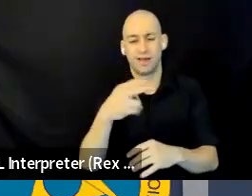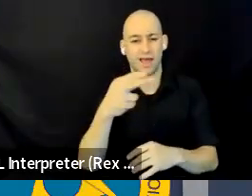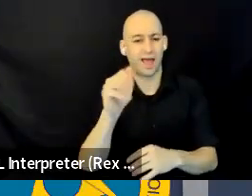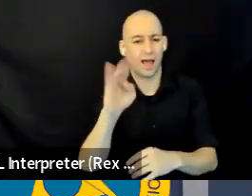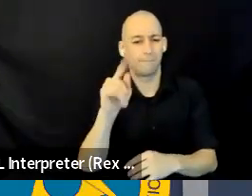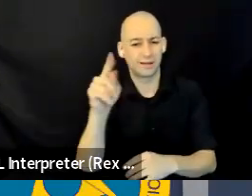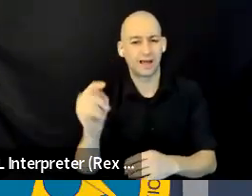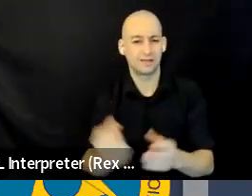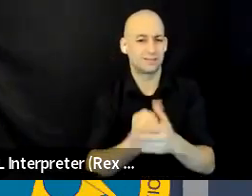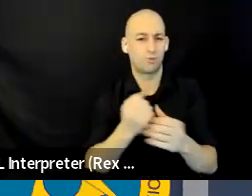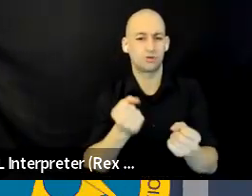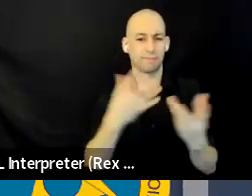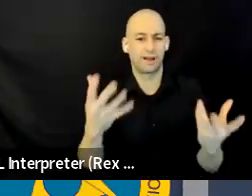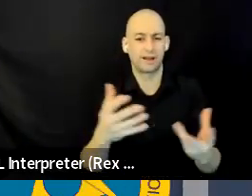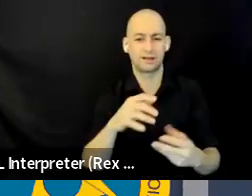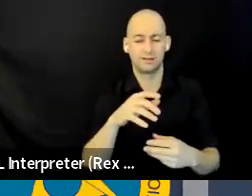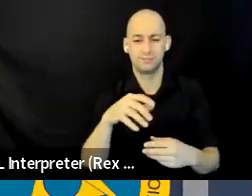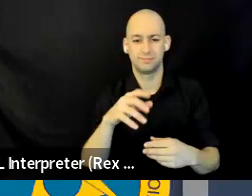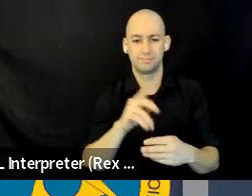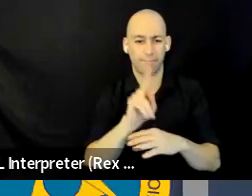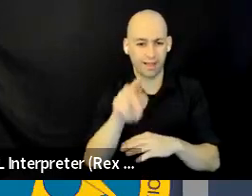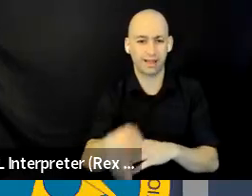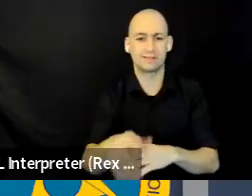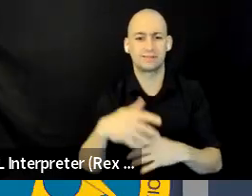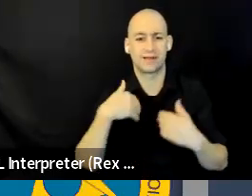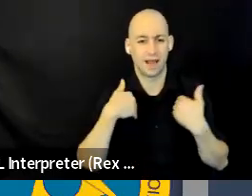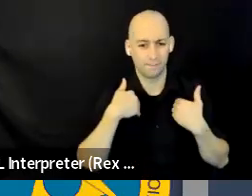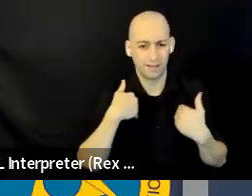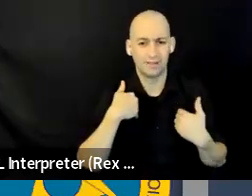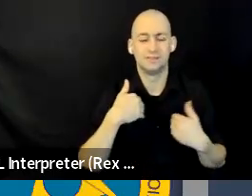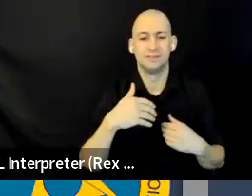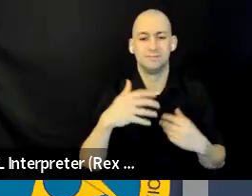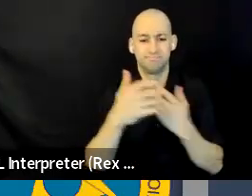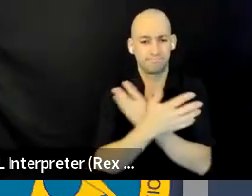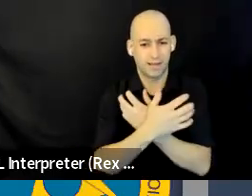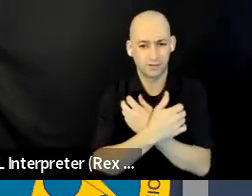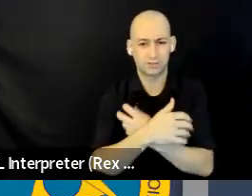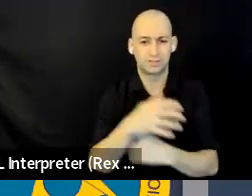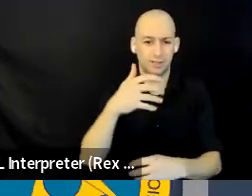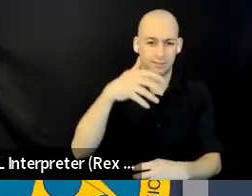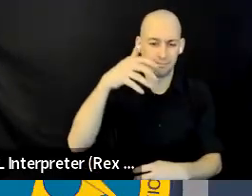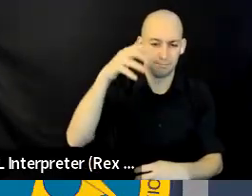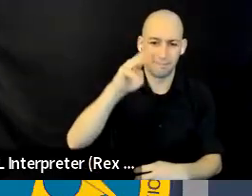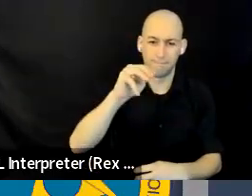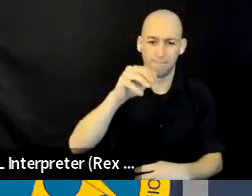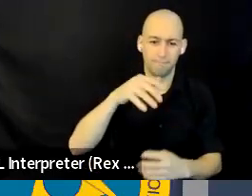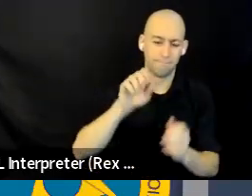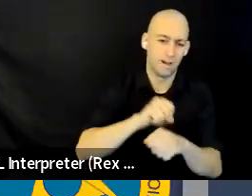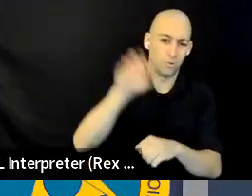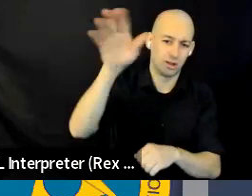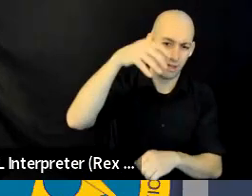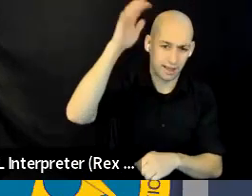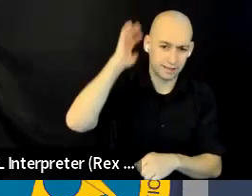significant animal and plant species, including bears, mountain lions, raptors, the northern spotted owl, and rare